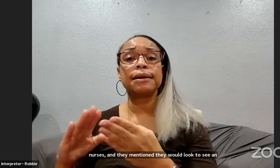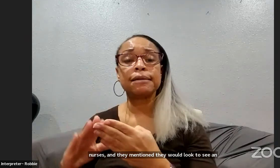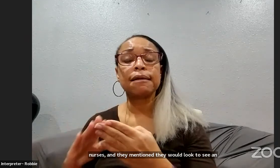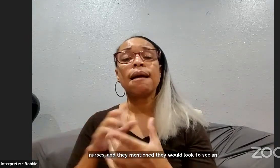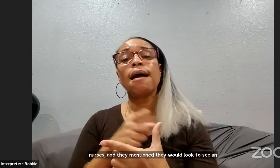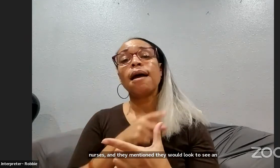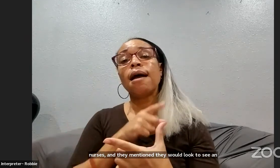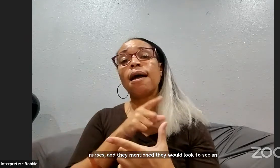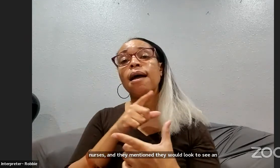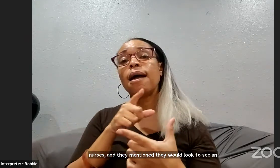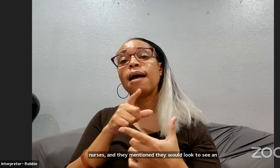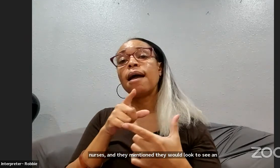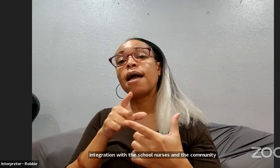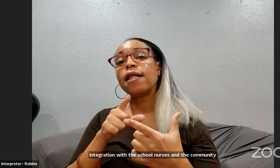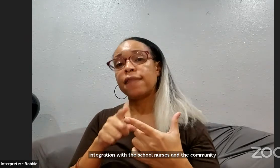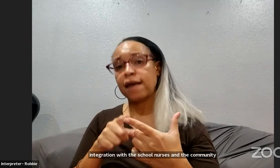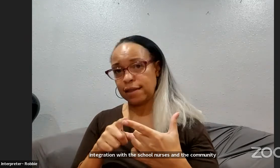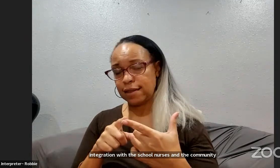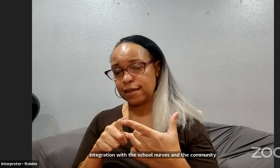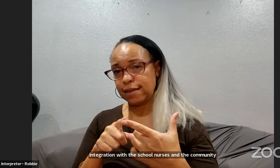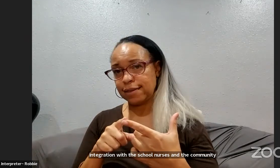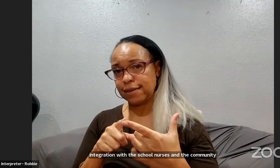then